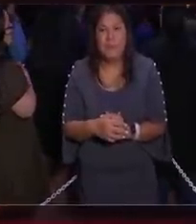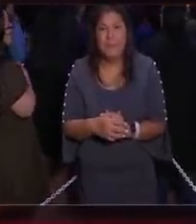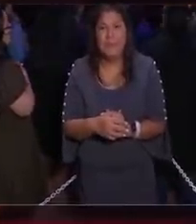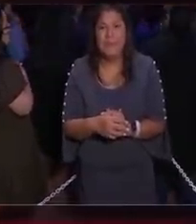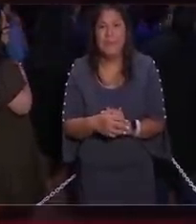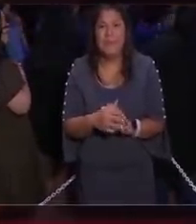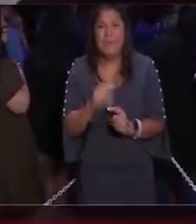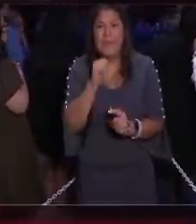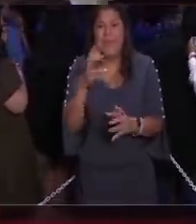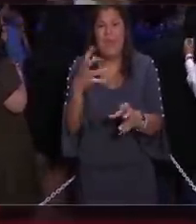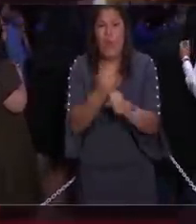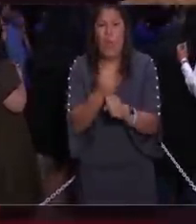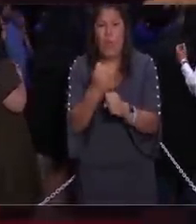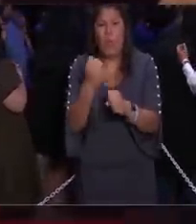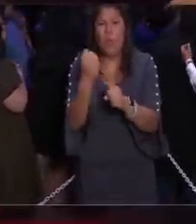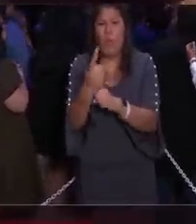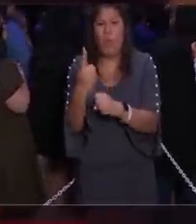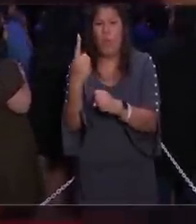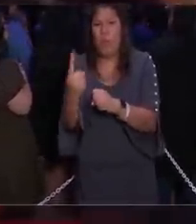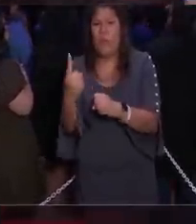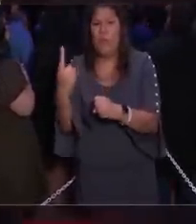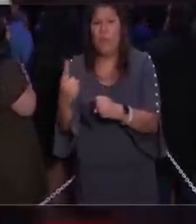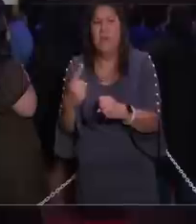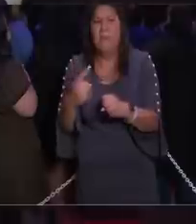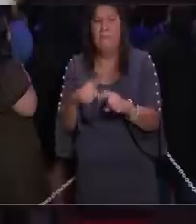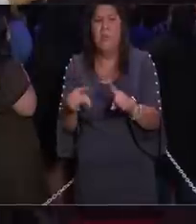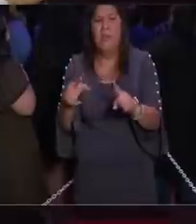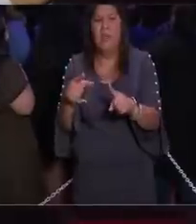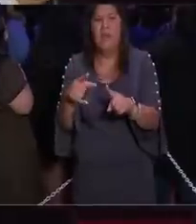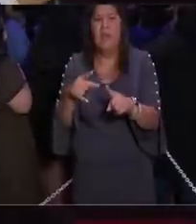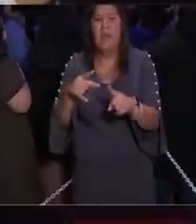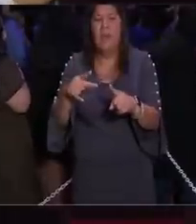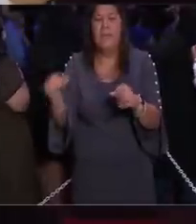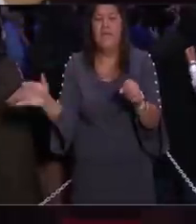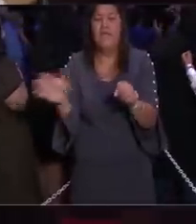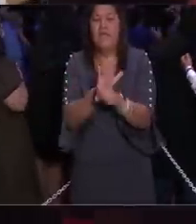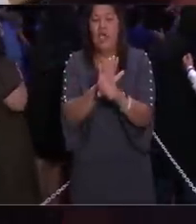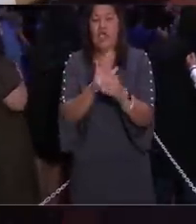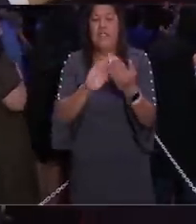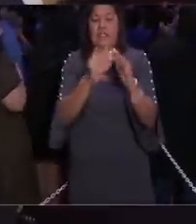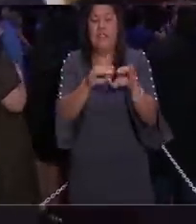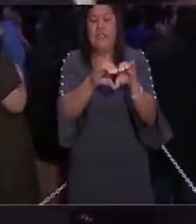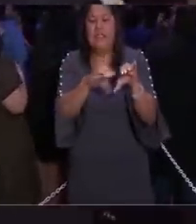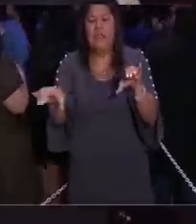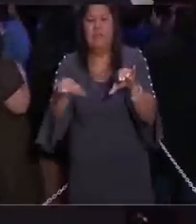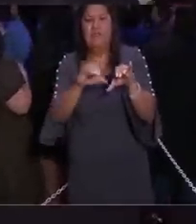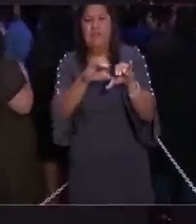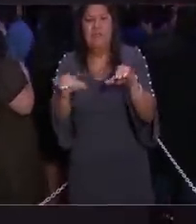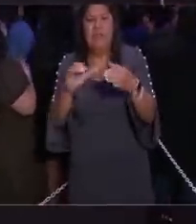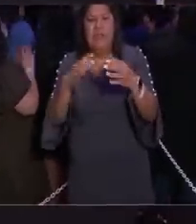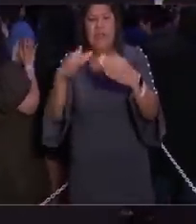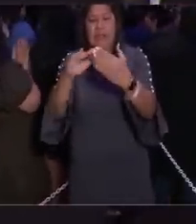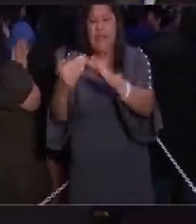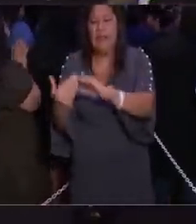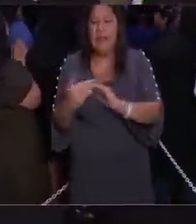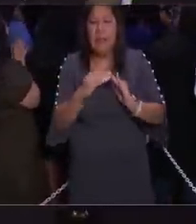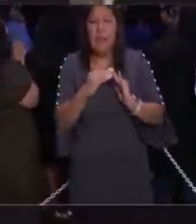We're not just gonna win one by one. We're gonna take whole city blocks. We're gonna take